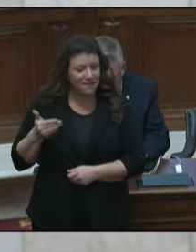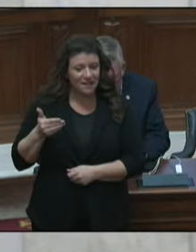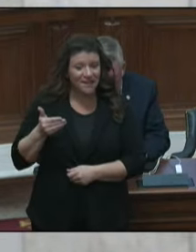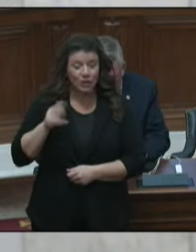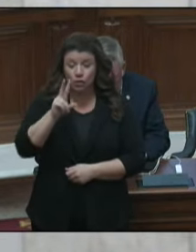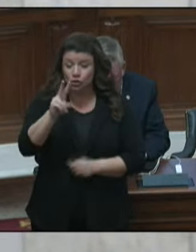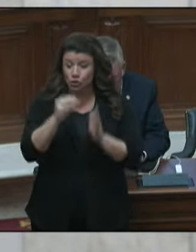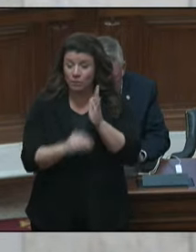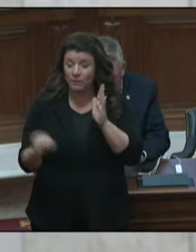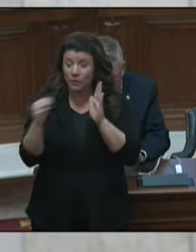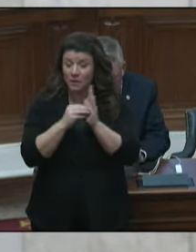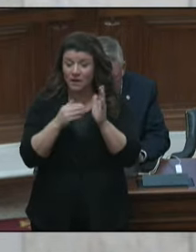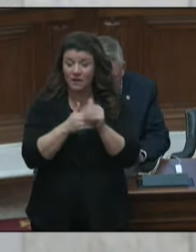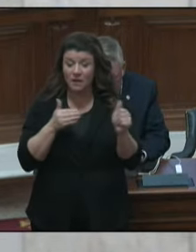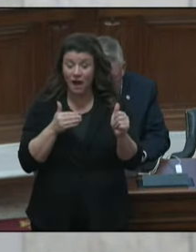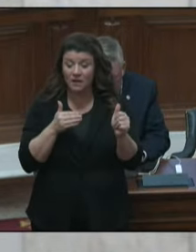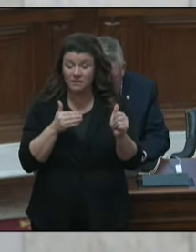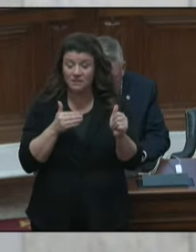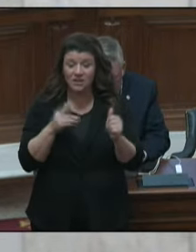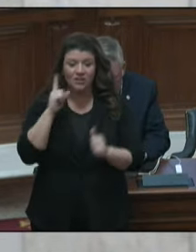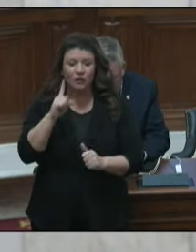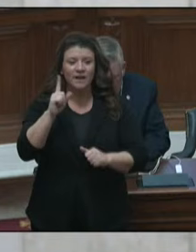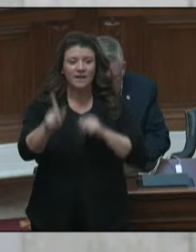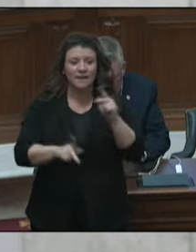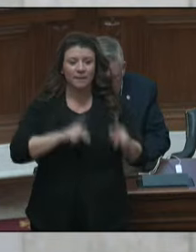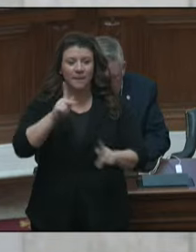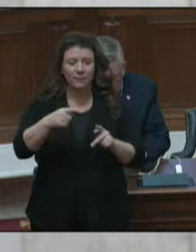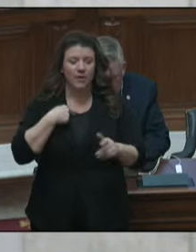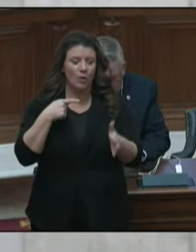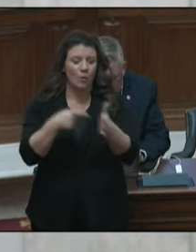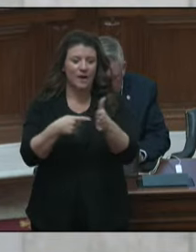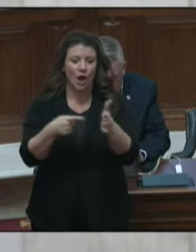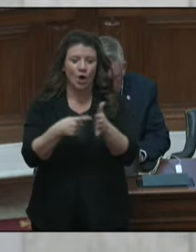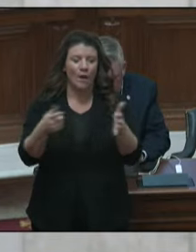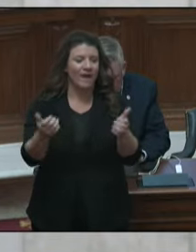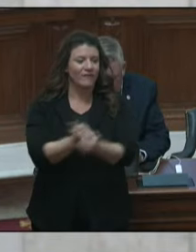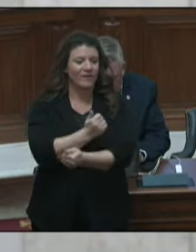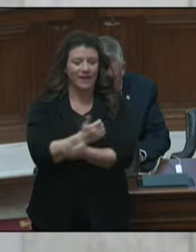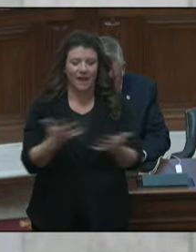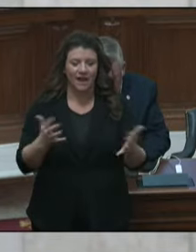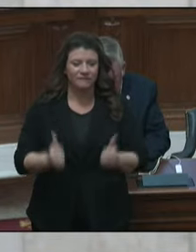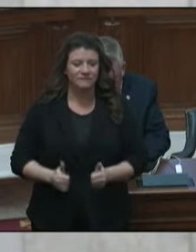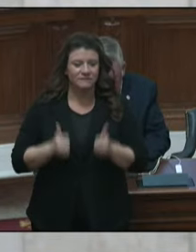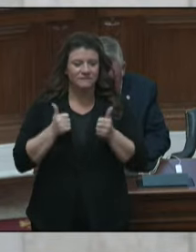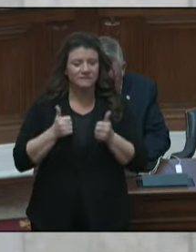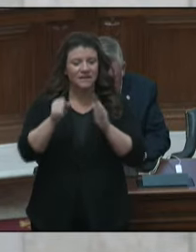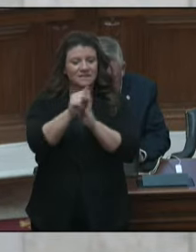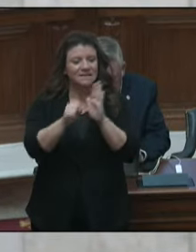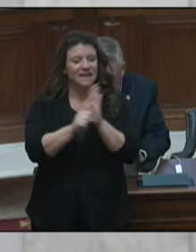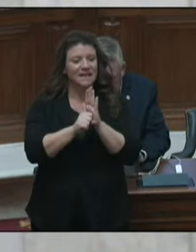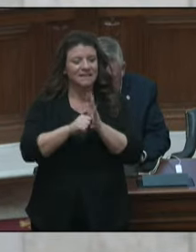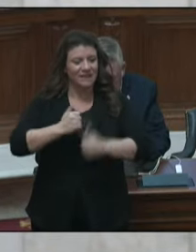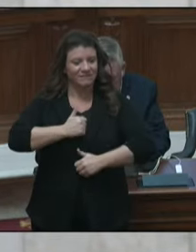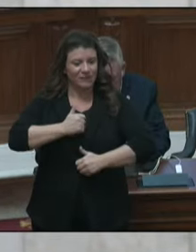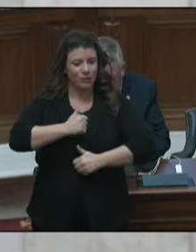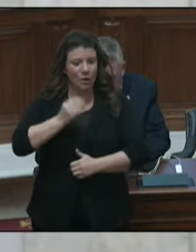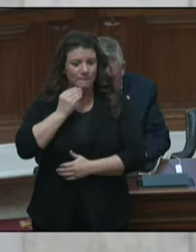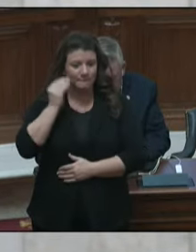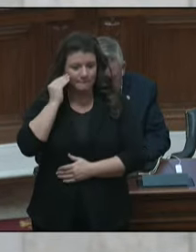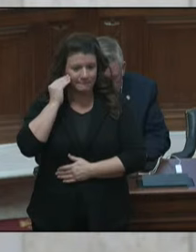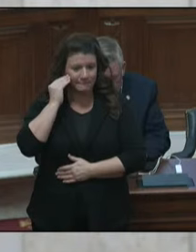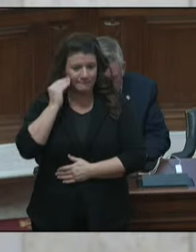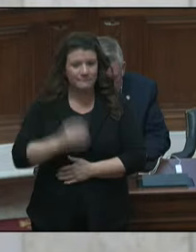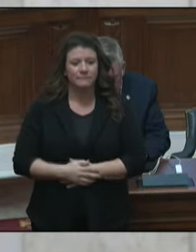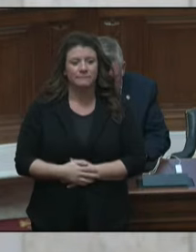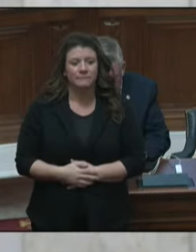$2 million for the very, very people that we owe everything in life to the state's veterans home.